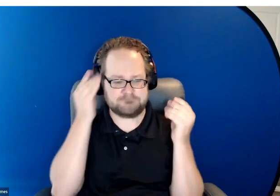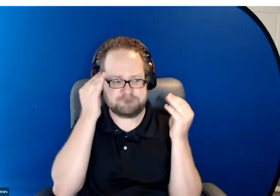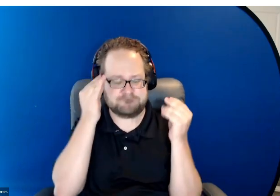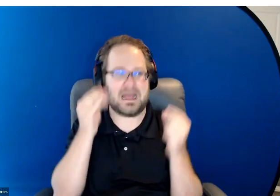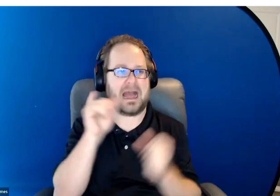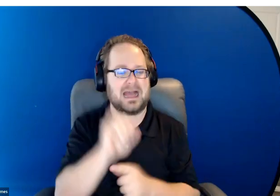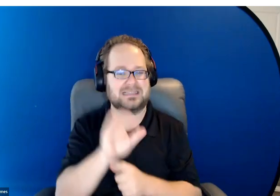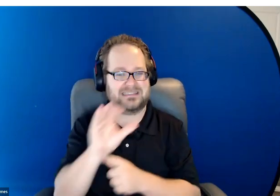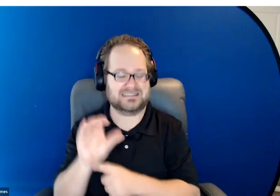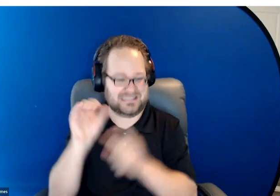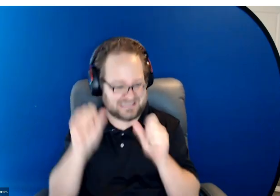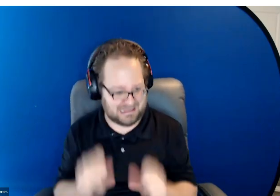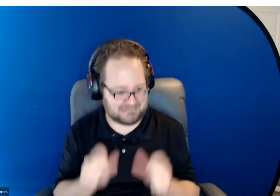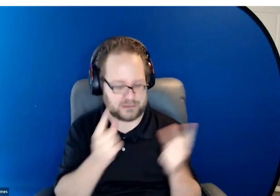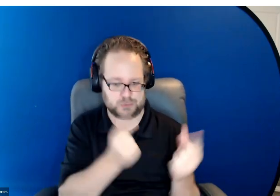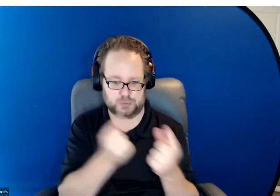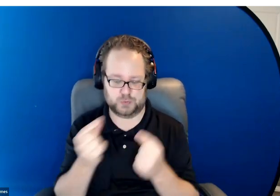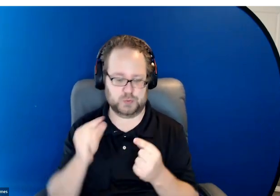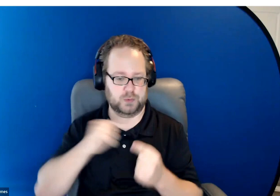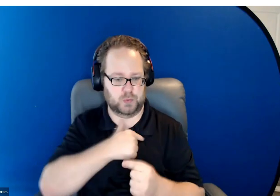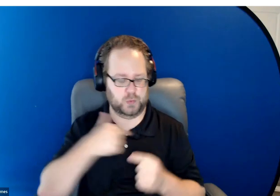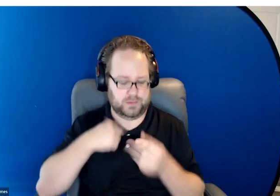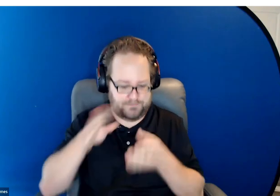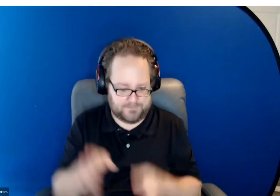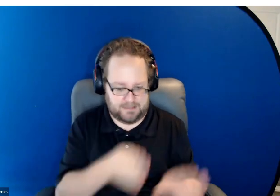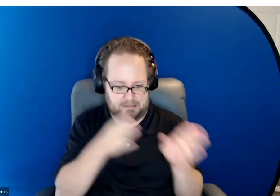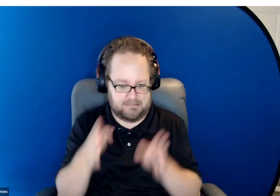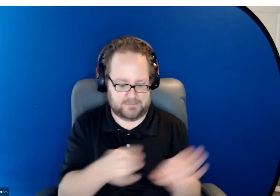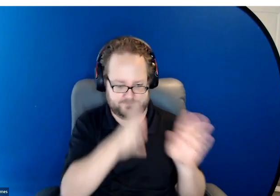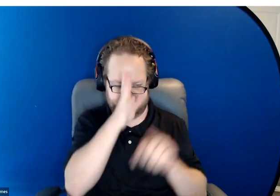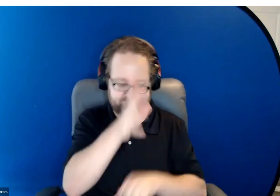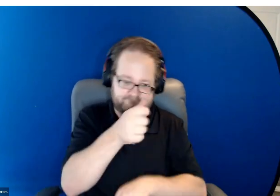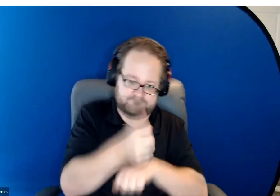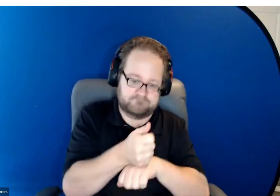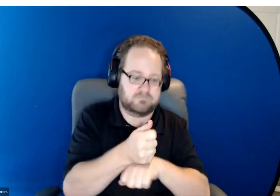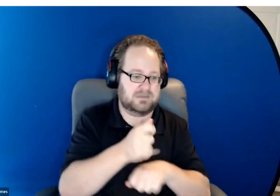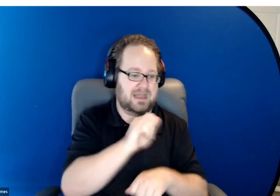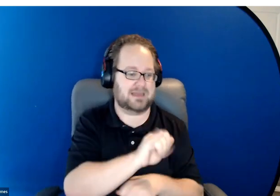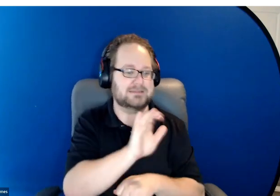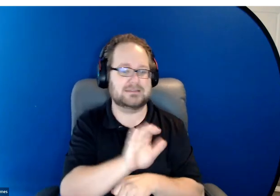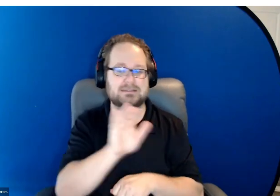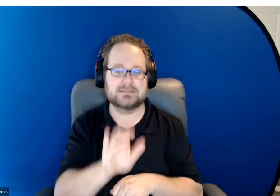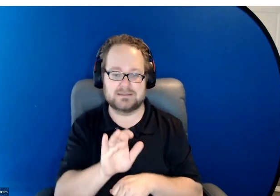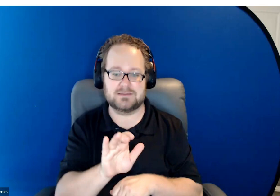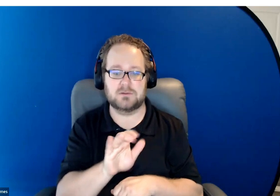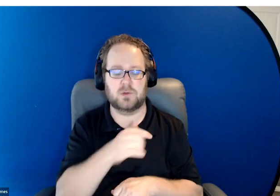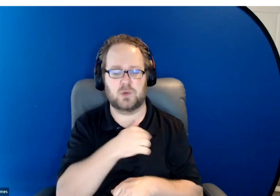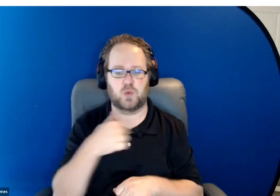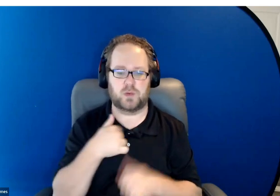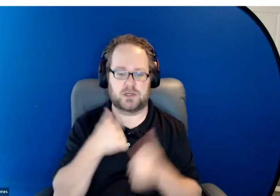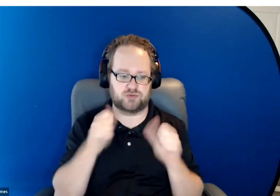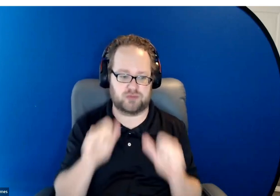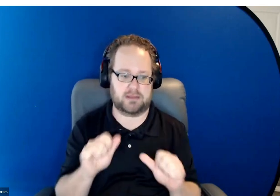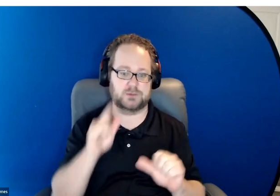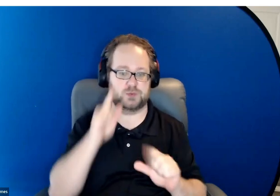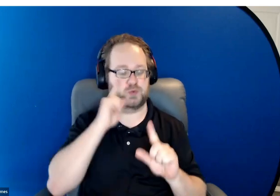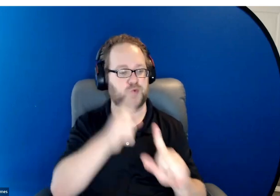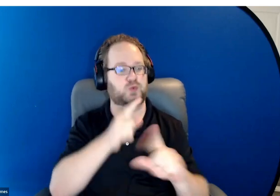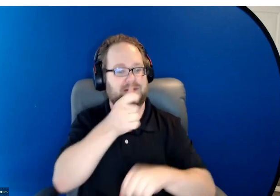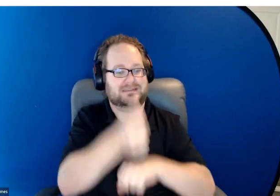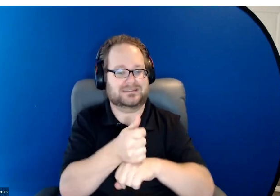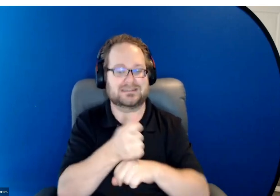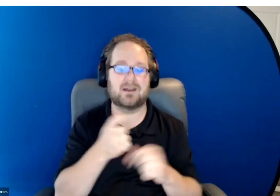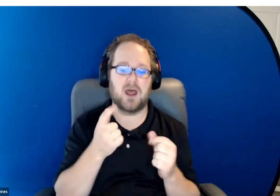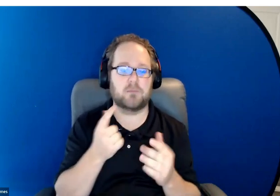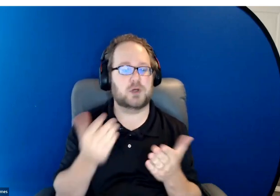Interagency Coordinating Committee is also working to lay the foundation for the next White House Conference on Aging, which is held